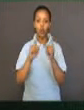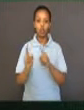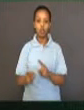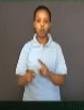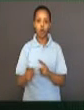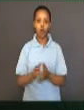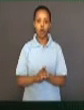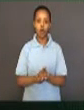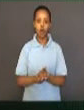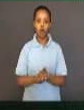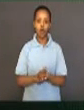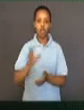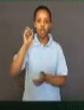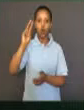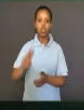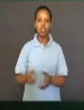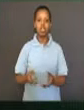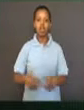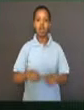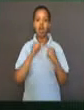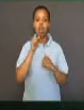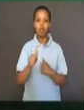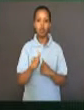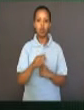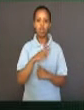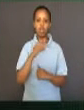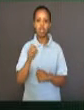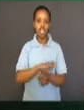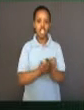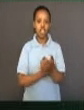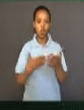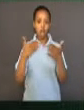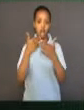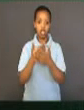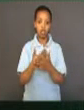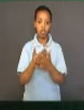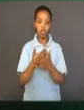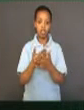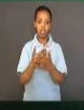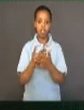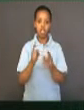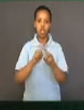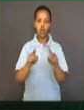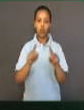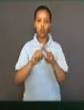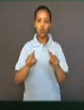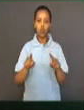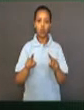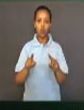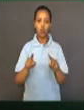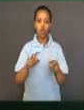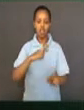the lack of oxygen and supply of energy would provide the energy